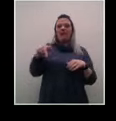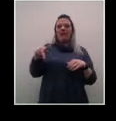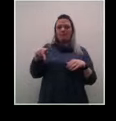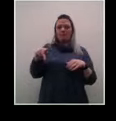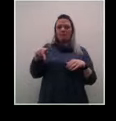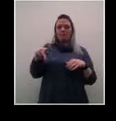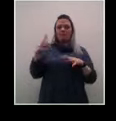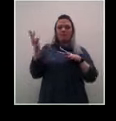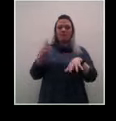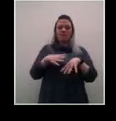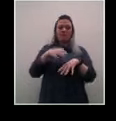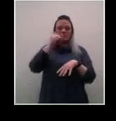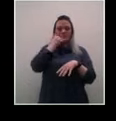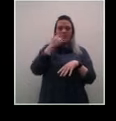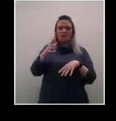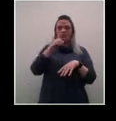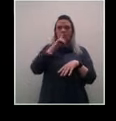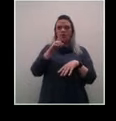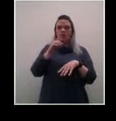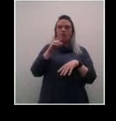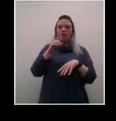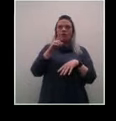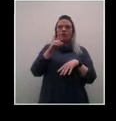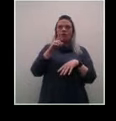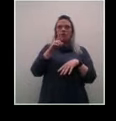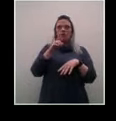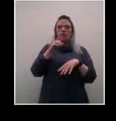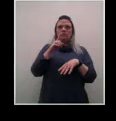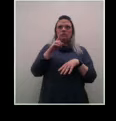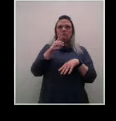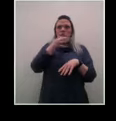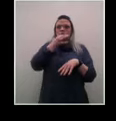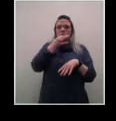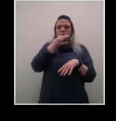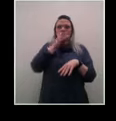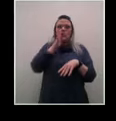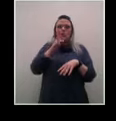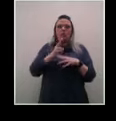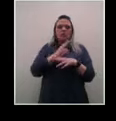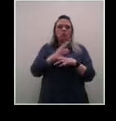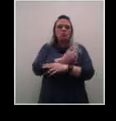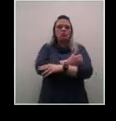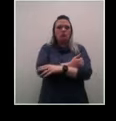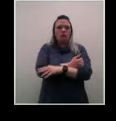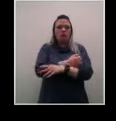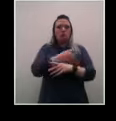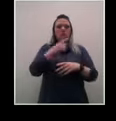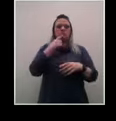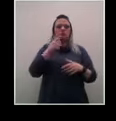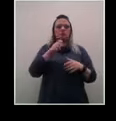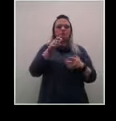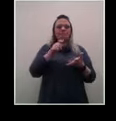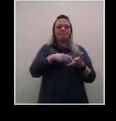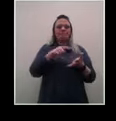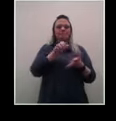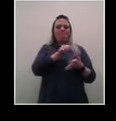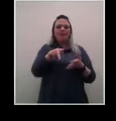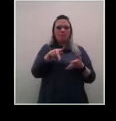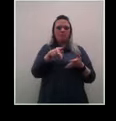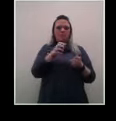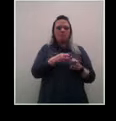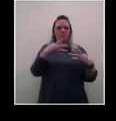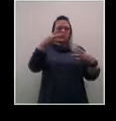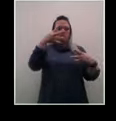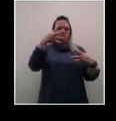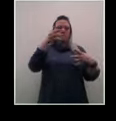and you are about to use, you communicate that through the app. And then